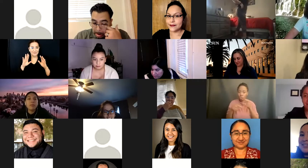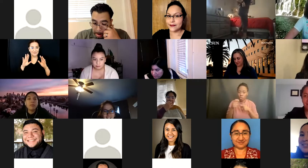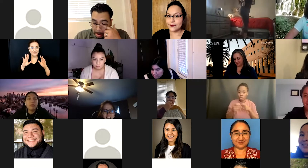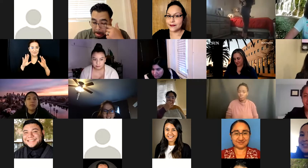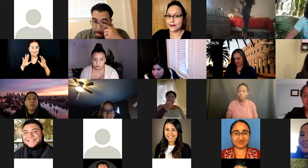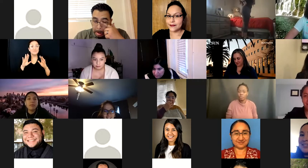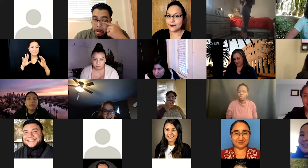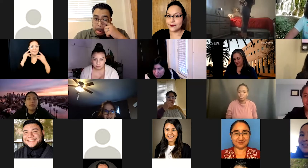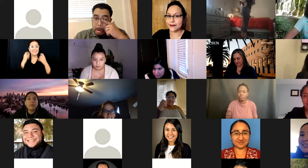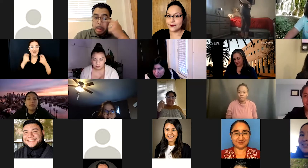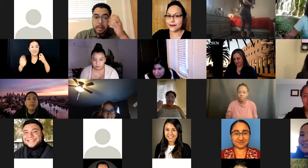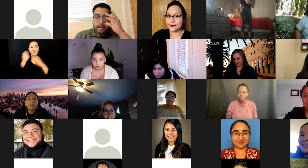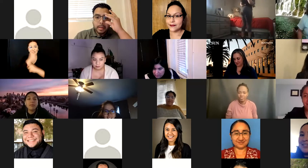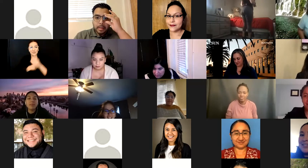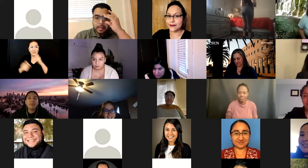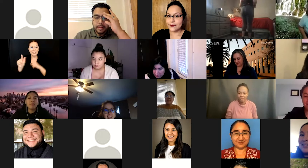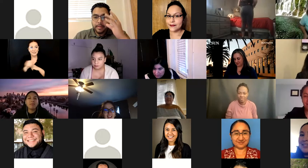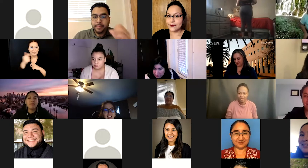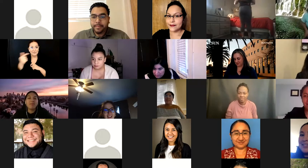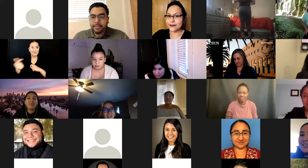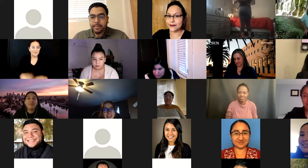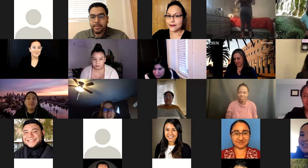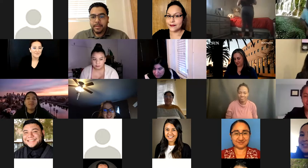So, okay, we're gonna put our feet together.